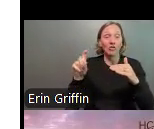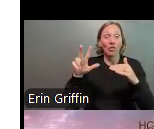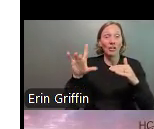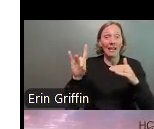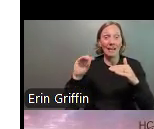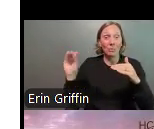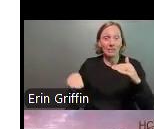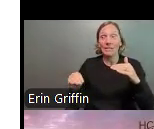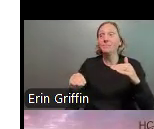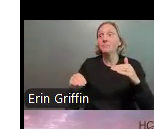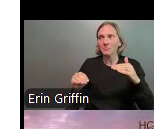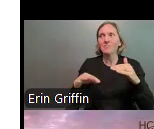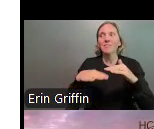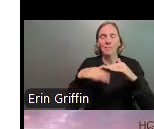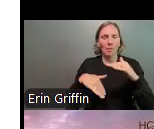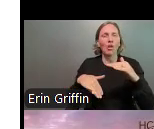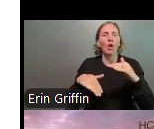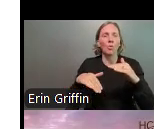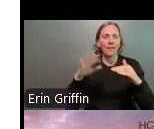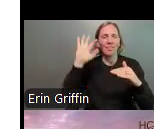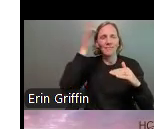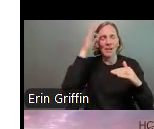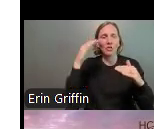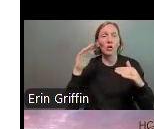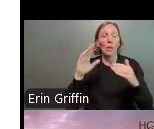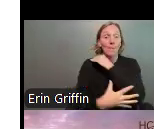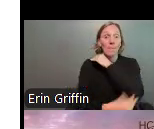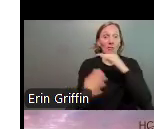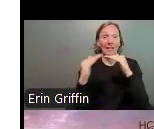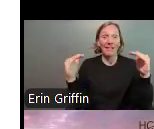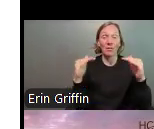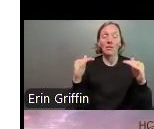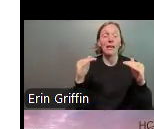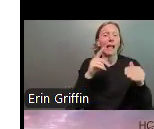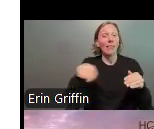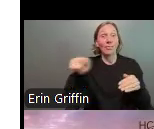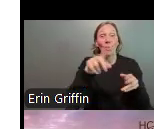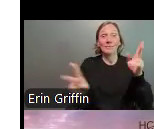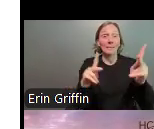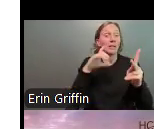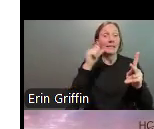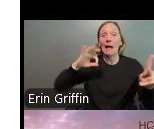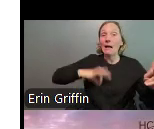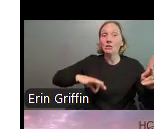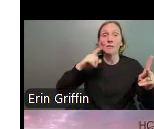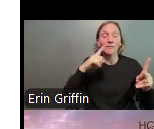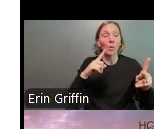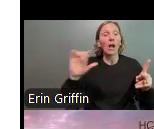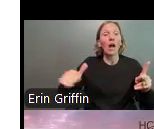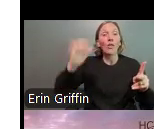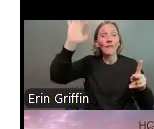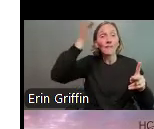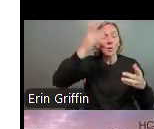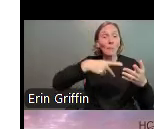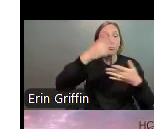the federal poverty level, and they're not eligible for other Apple Health programs based on their immigration status, or